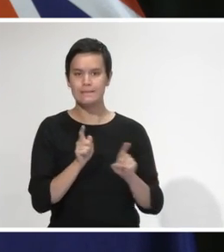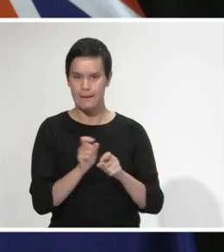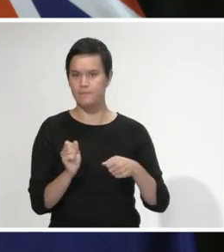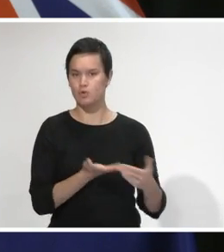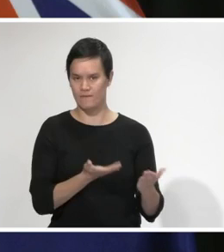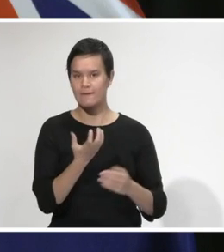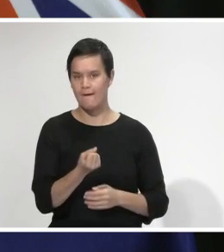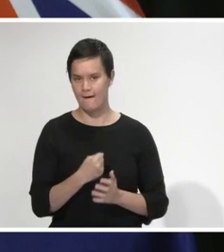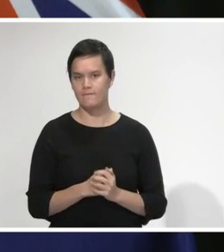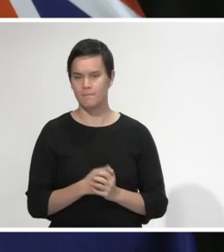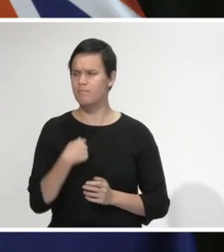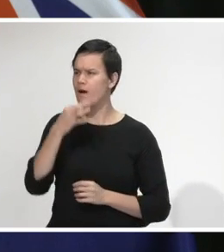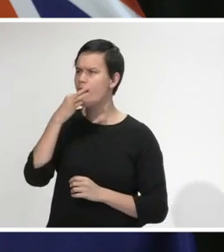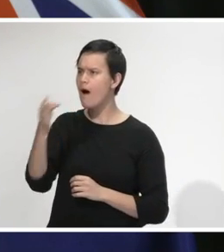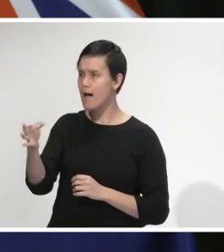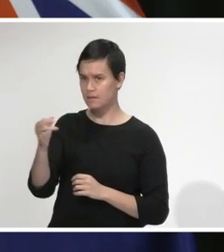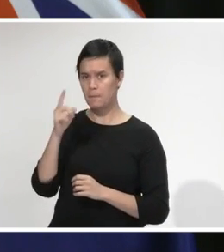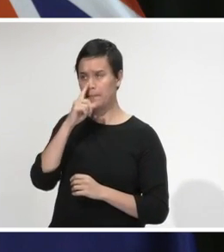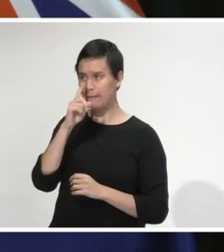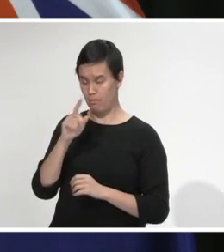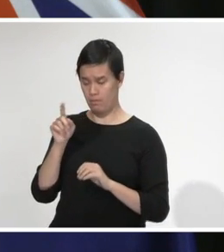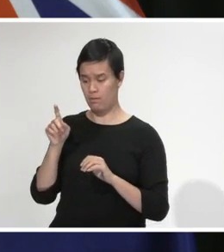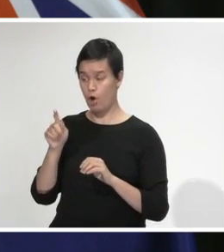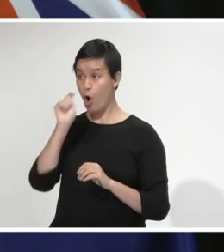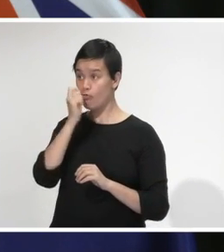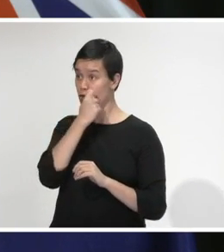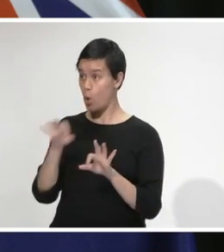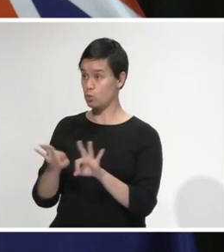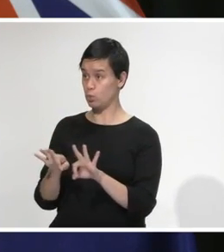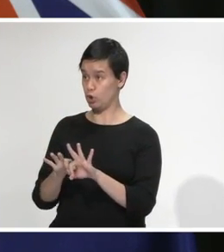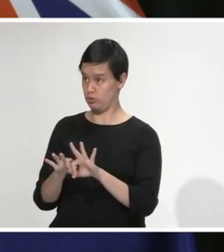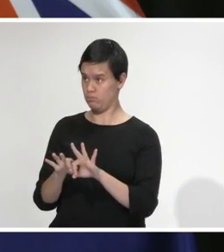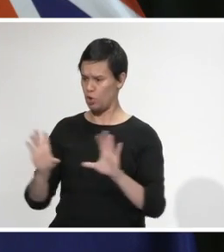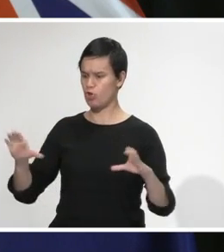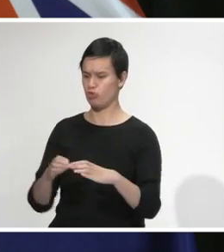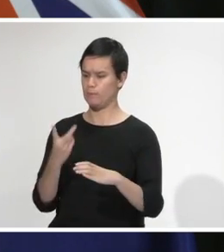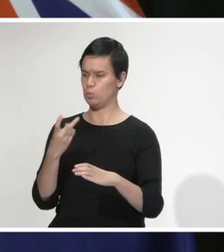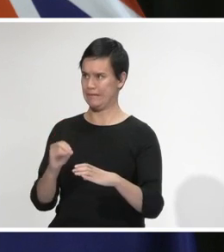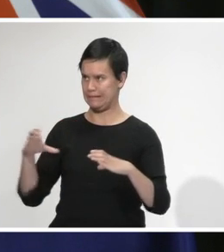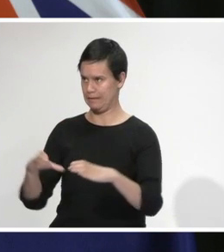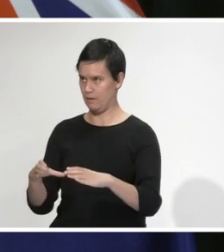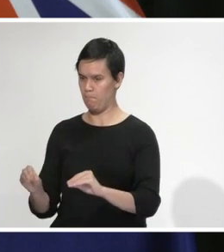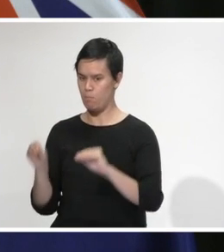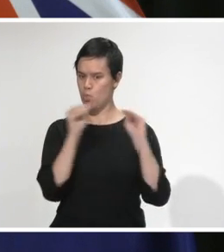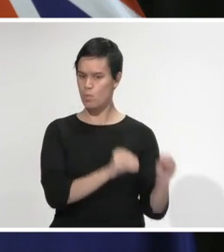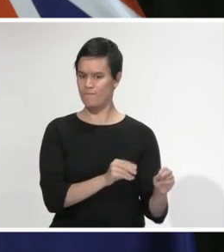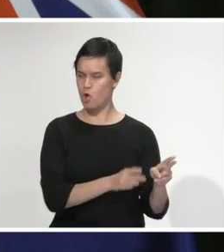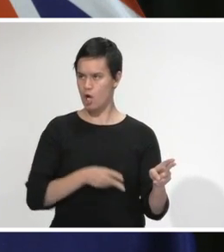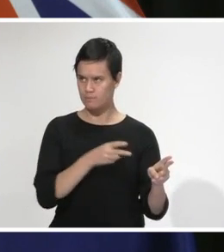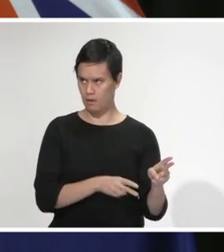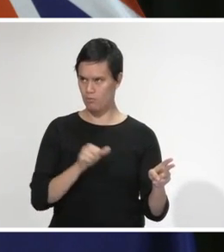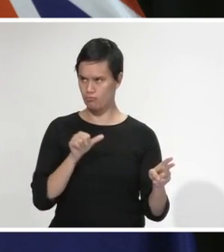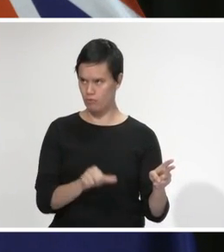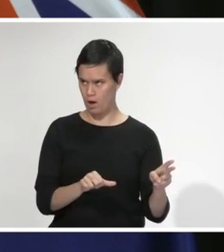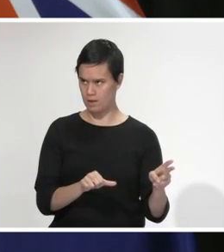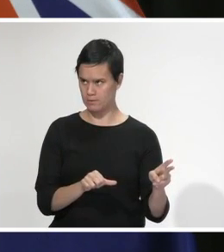the patients who have been moved to Burwood from Rosewood are so overrepresented in the number of people who have